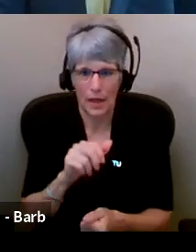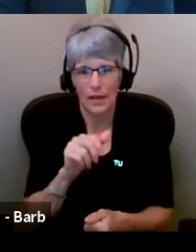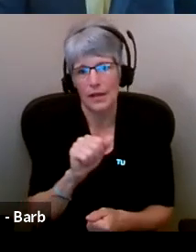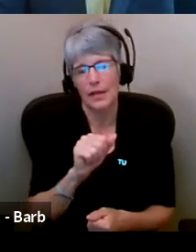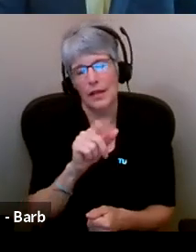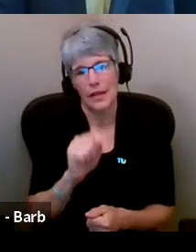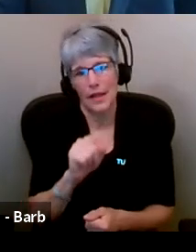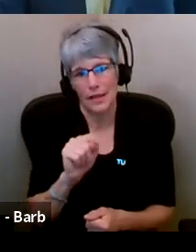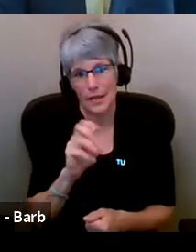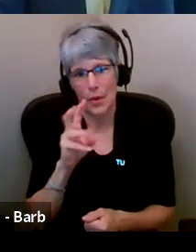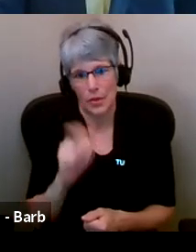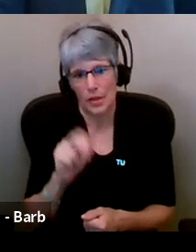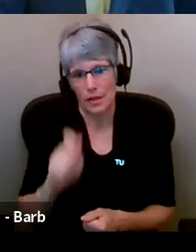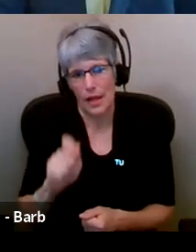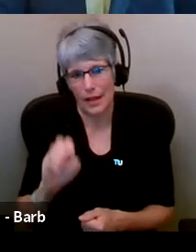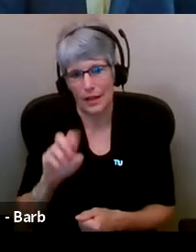towson.edu/coronavirus.